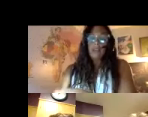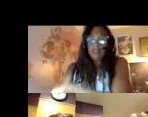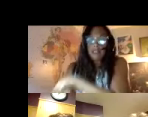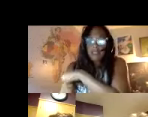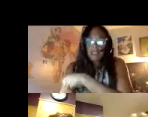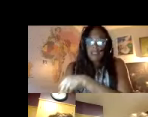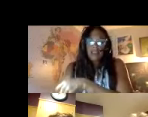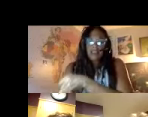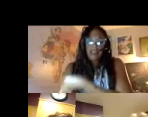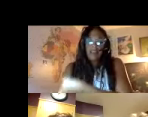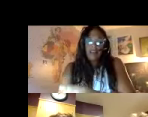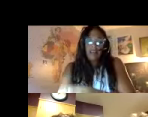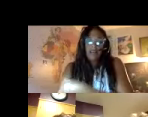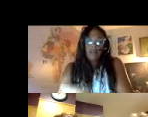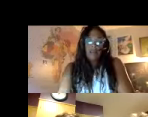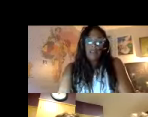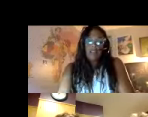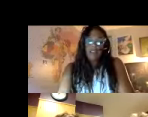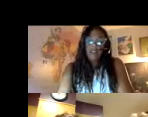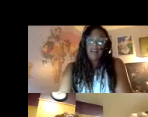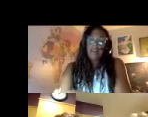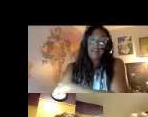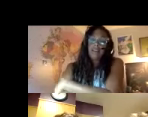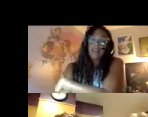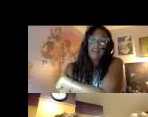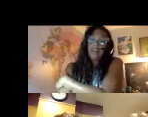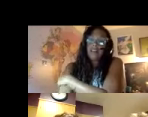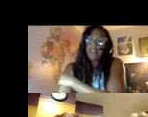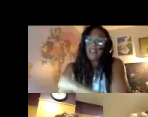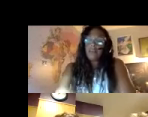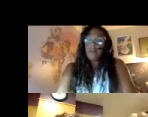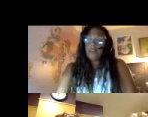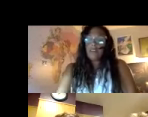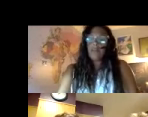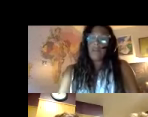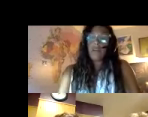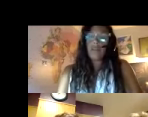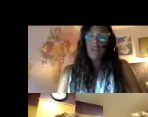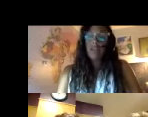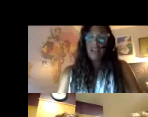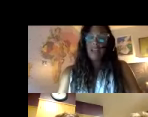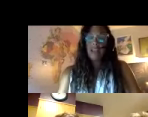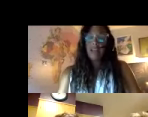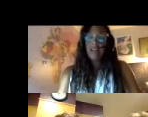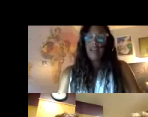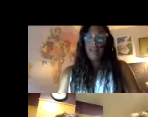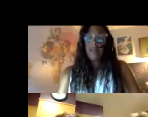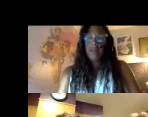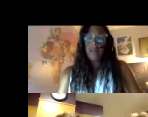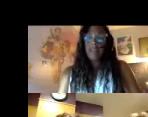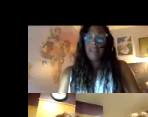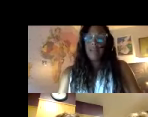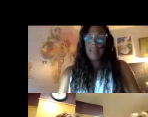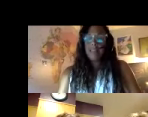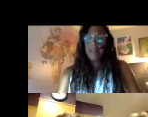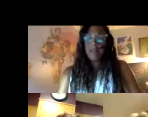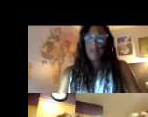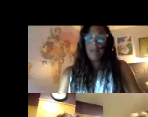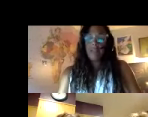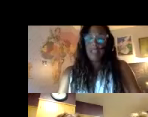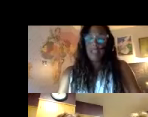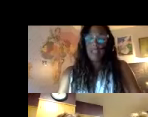and we're so glad that you're here to participate with us. So we're going to go into the